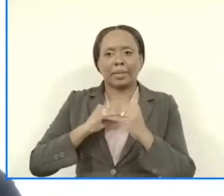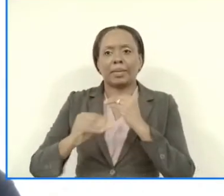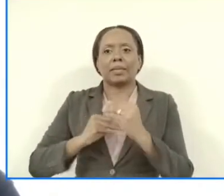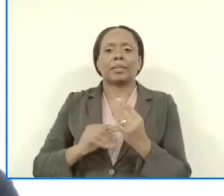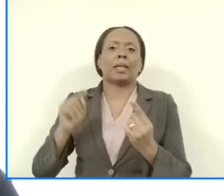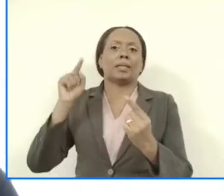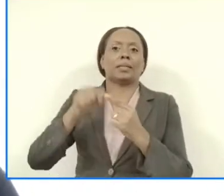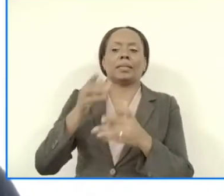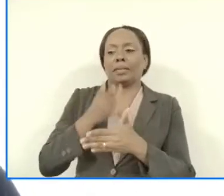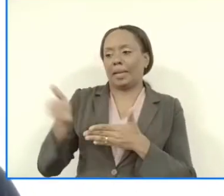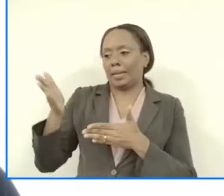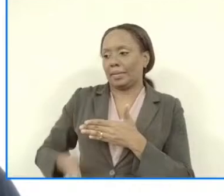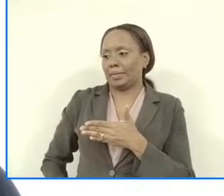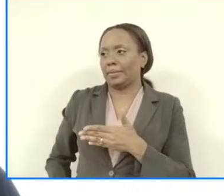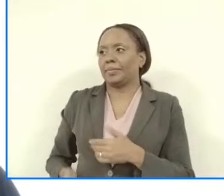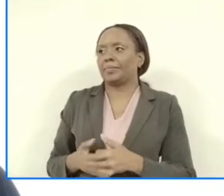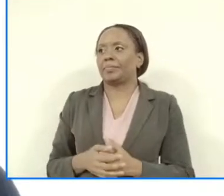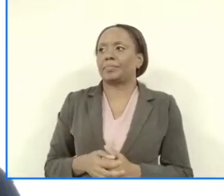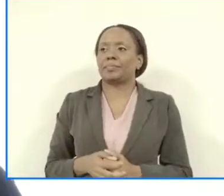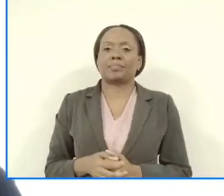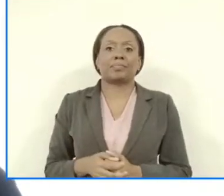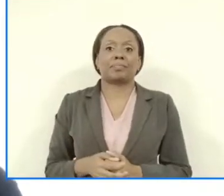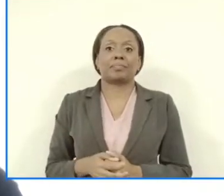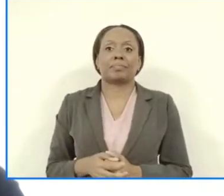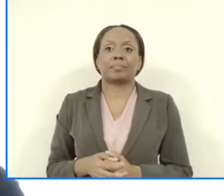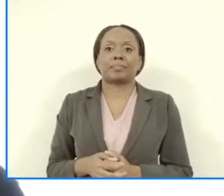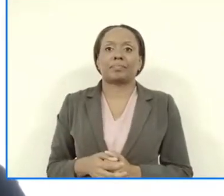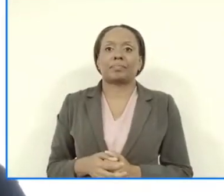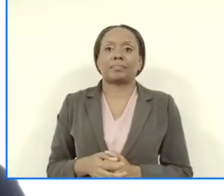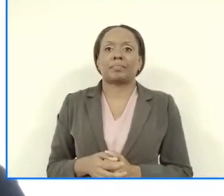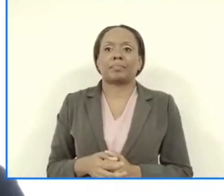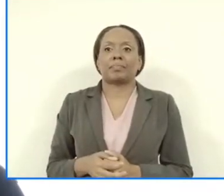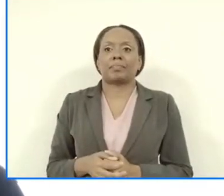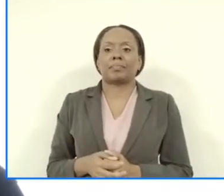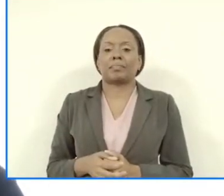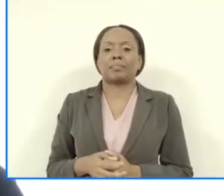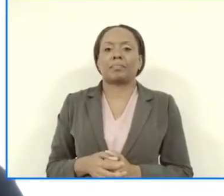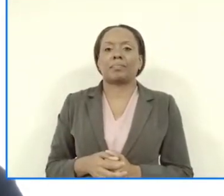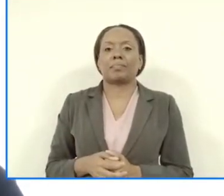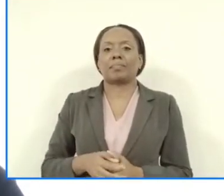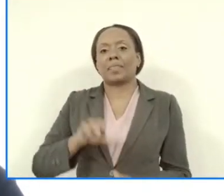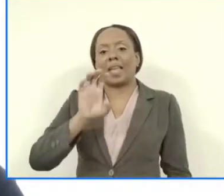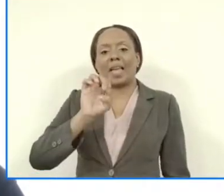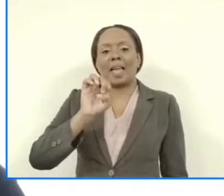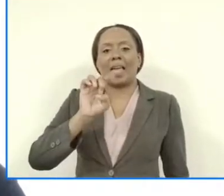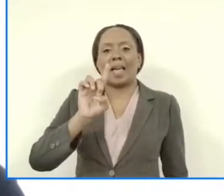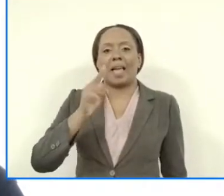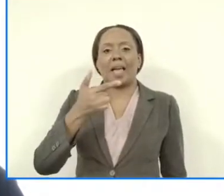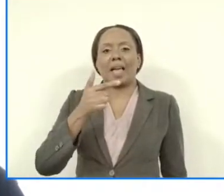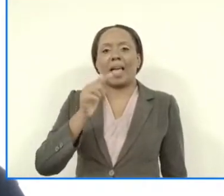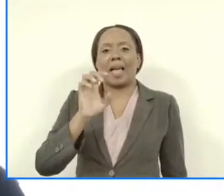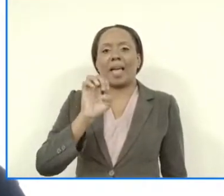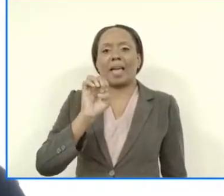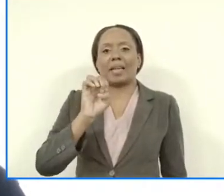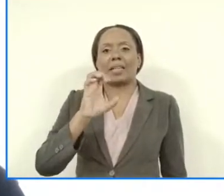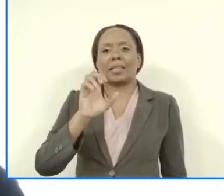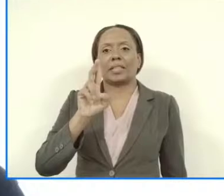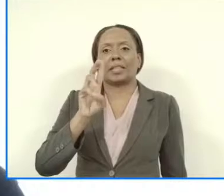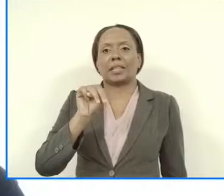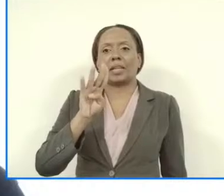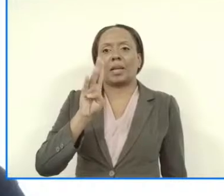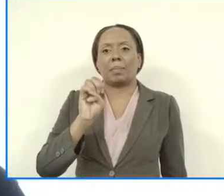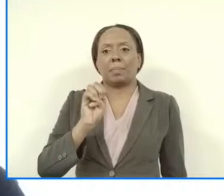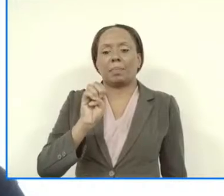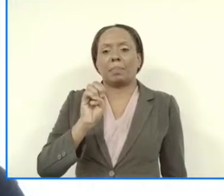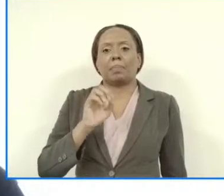of lines. Just a couple others I mentioned: Carrington, Edgecombe, Lower Grace, Hannays, Buckley feeder, the